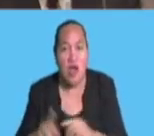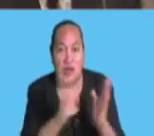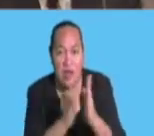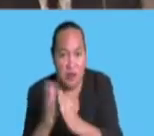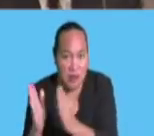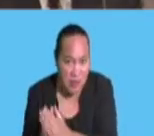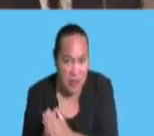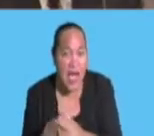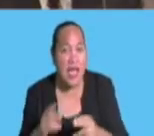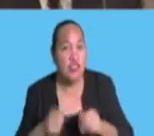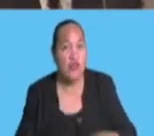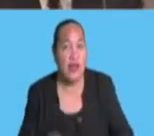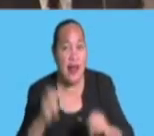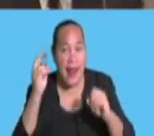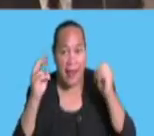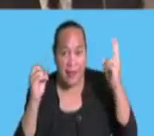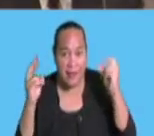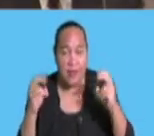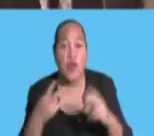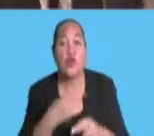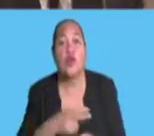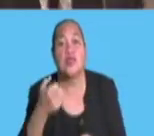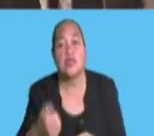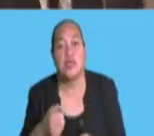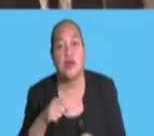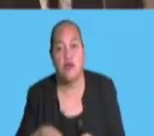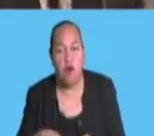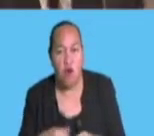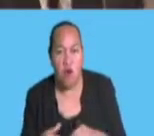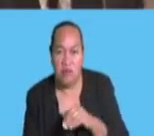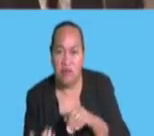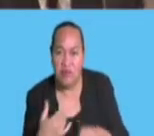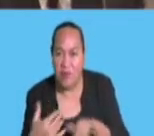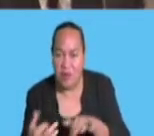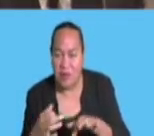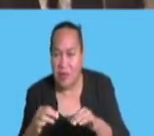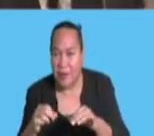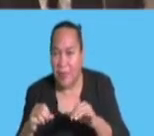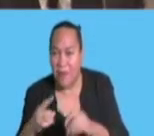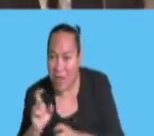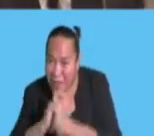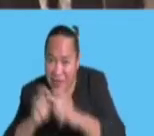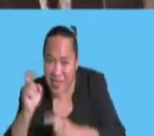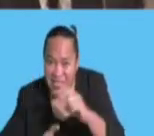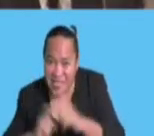8.7 million on street light improvement, 26.4 million on capital congestion and capacity improvements, and